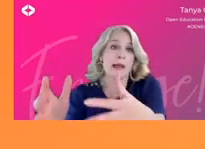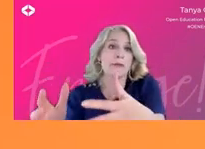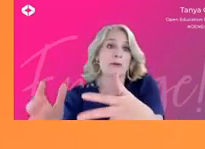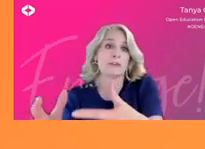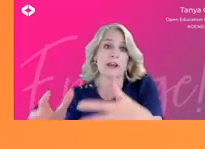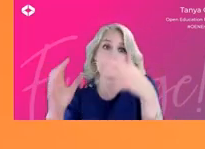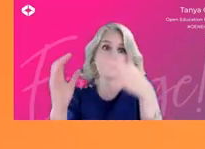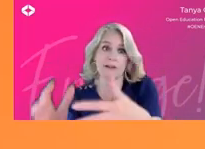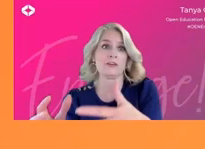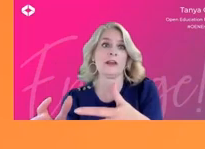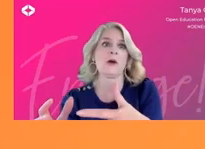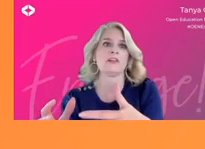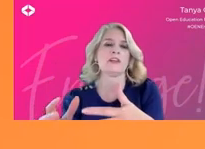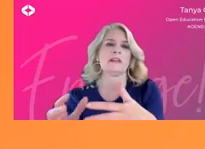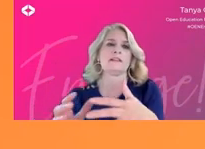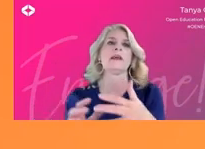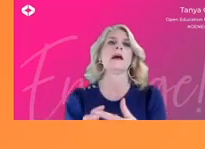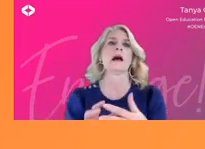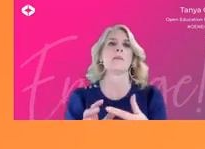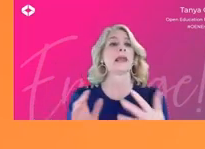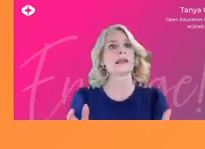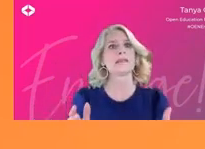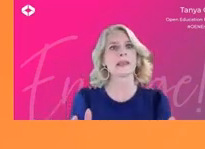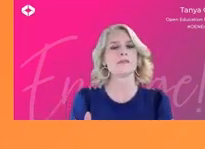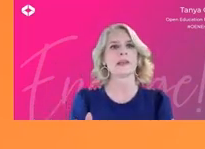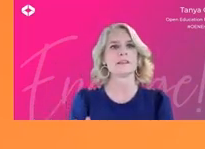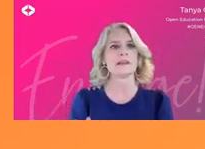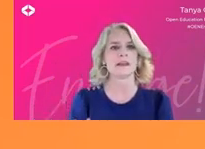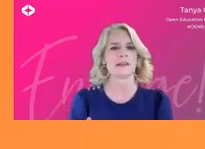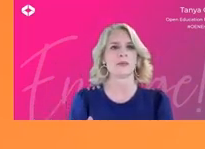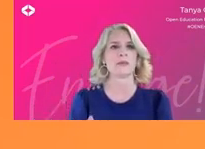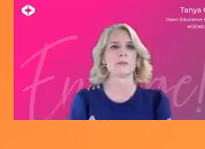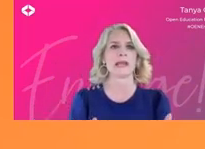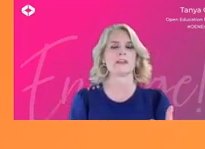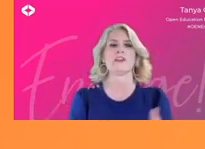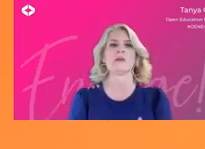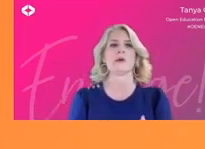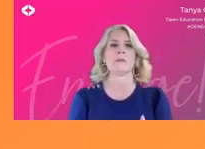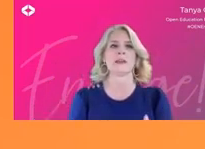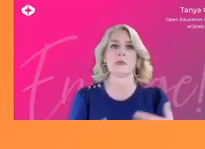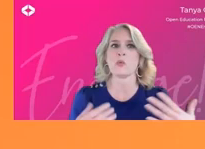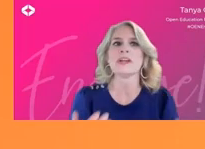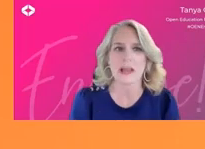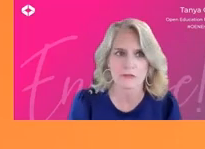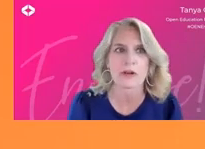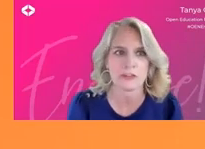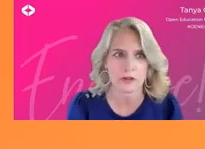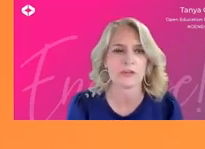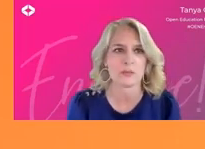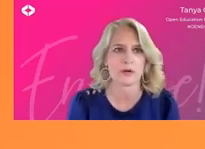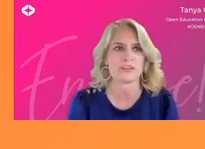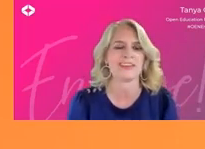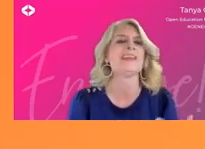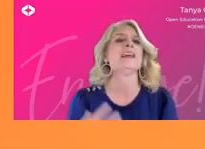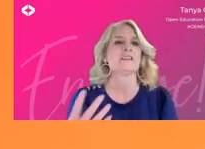hey, we're happy to hold your hand and answer any questions. And I think if we had seen anything problematic, Jamie or Amanda would have reached out